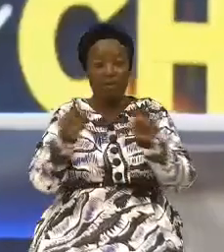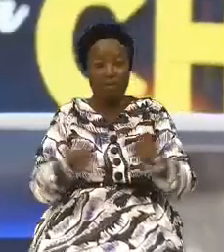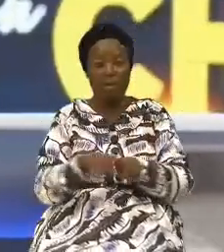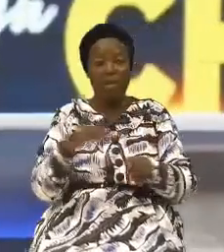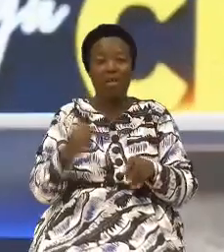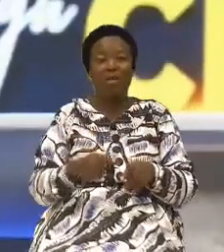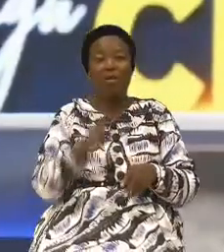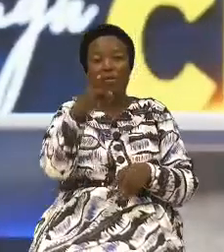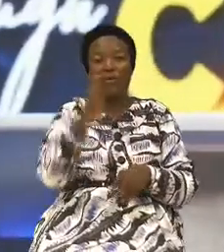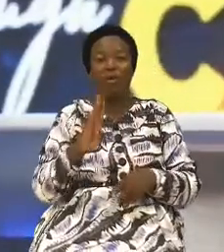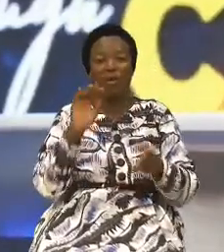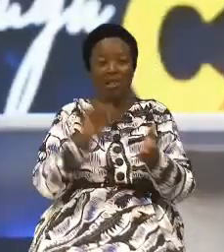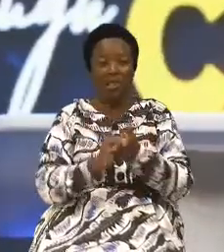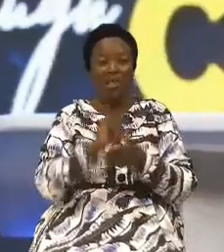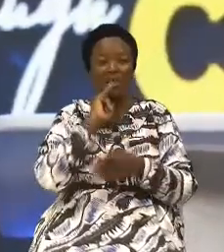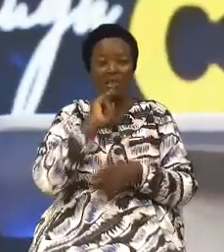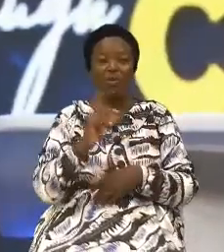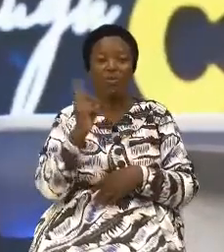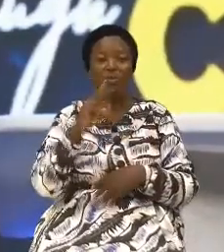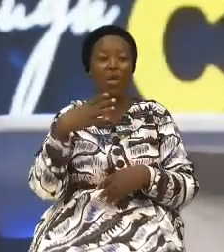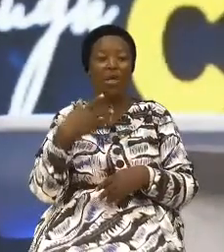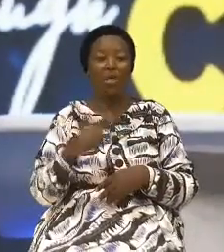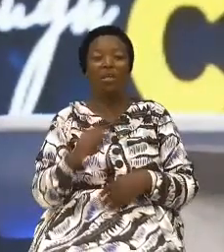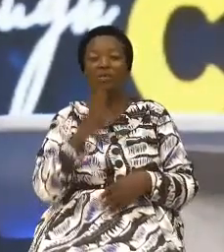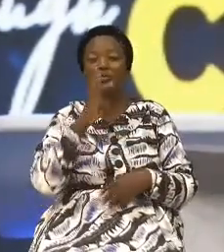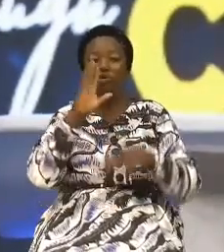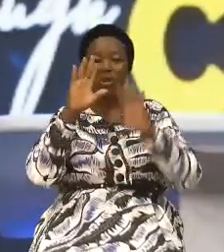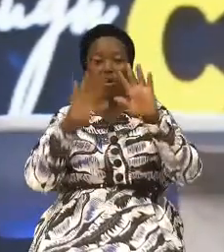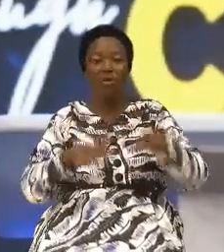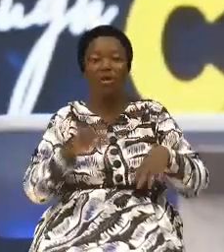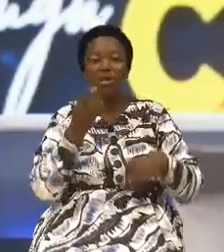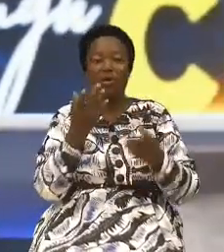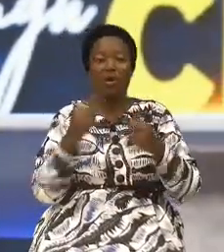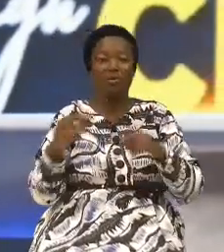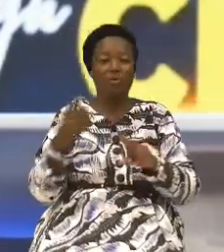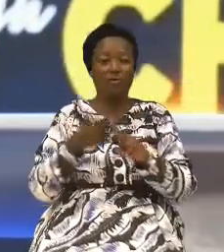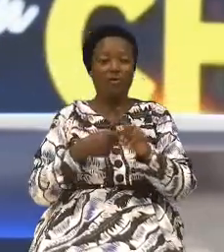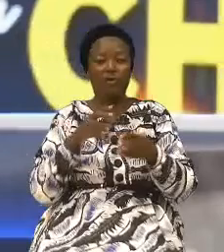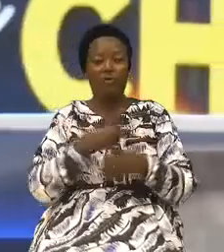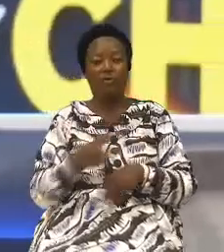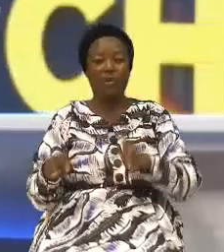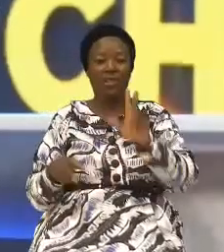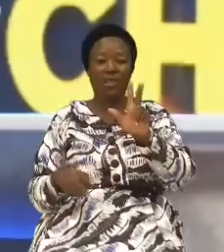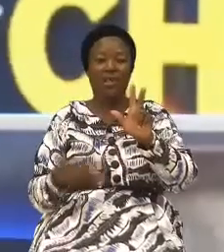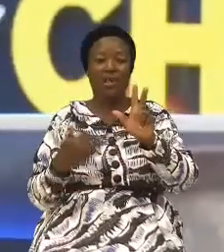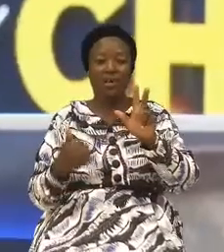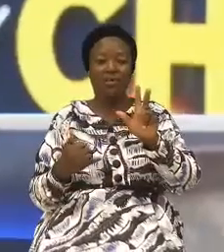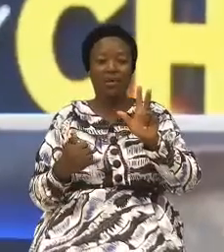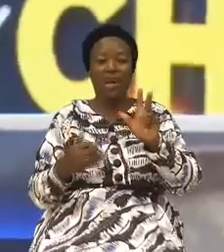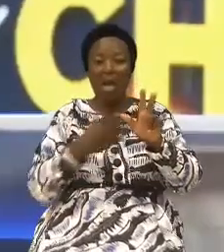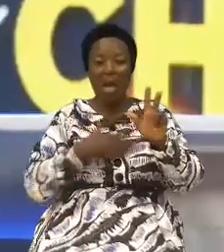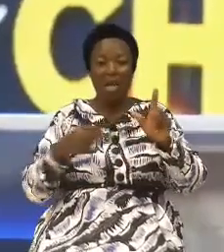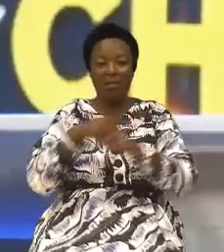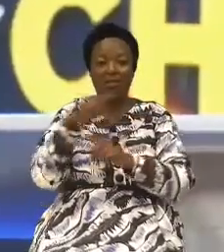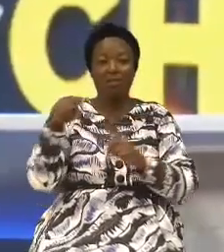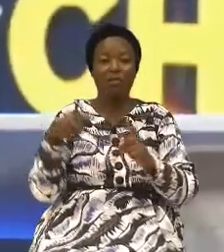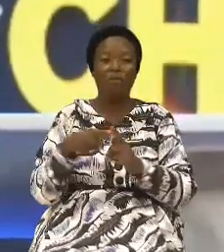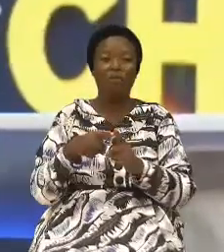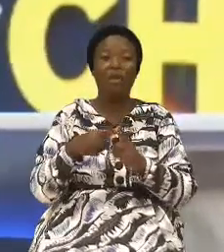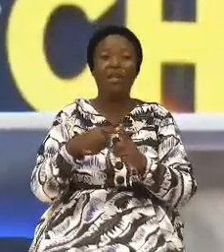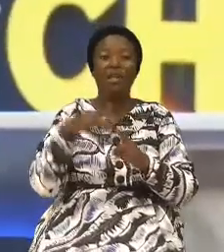the showers are coming from. Look at verse 3 there. In verse 3, and when the